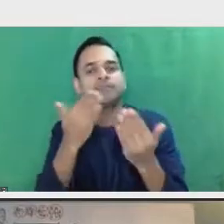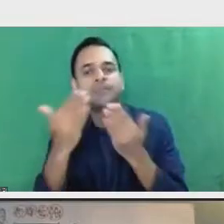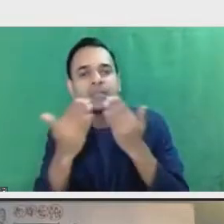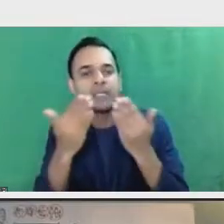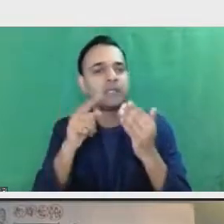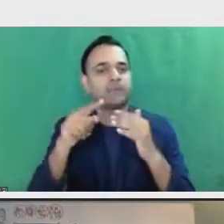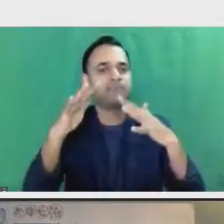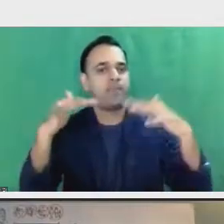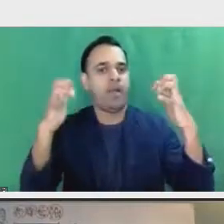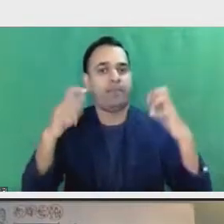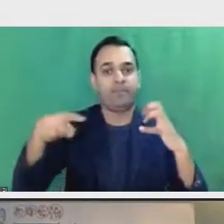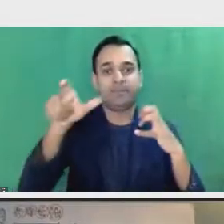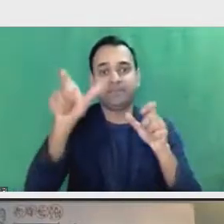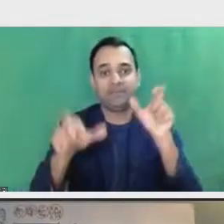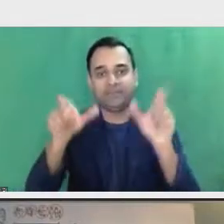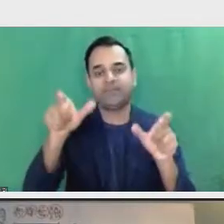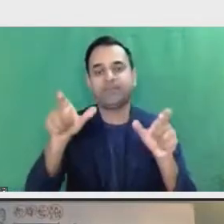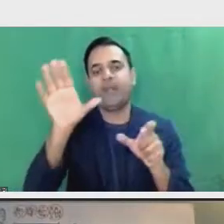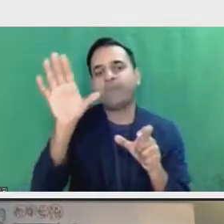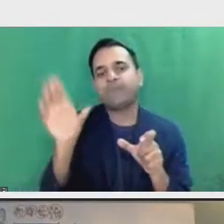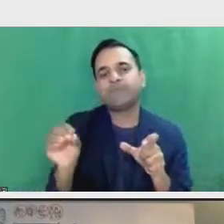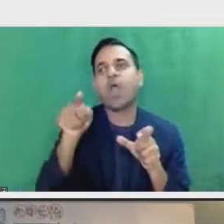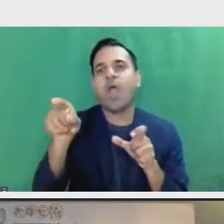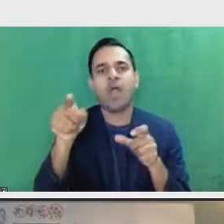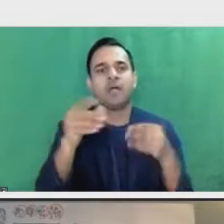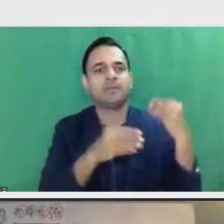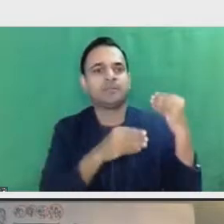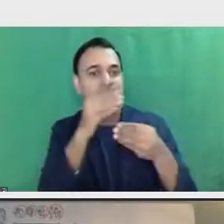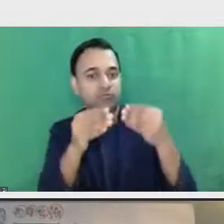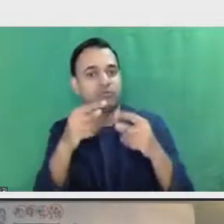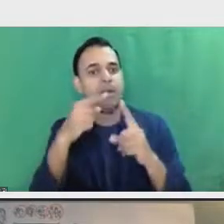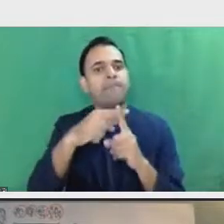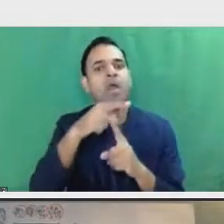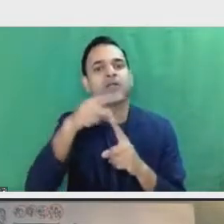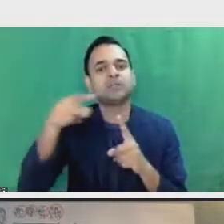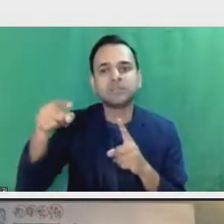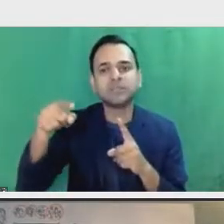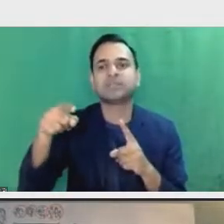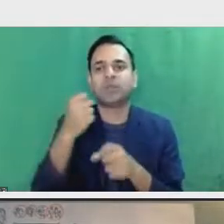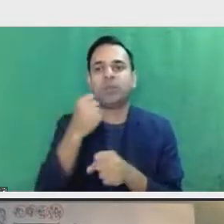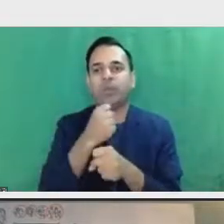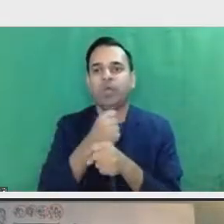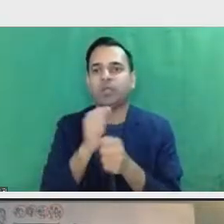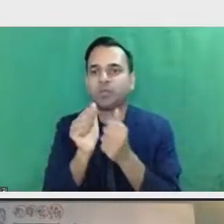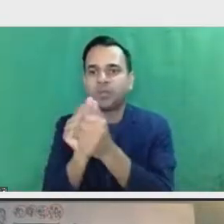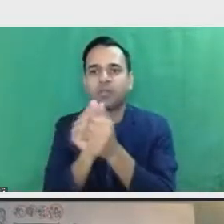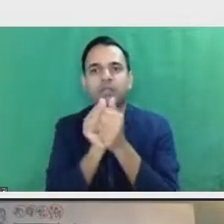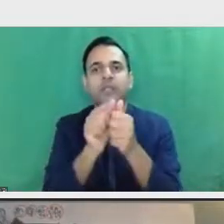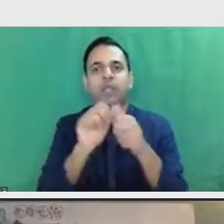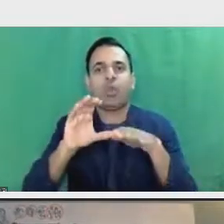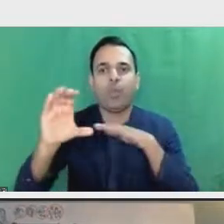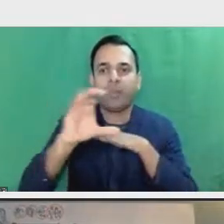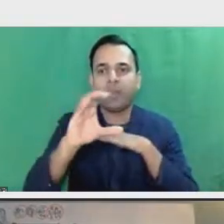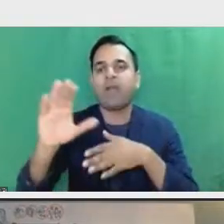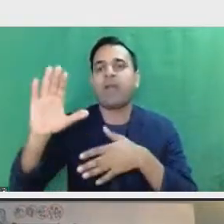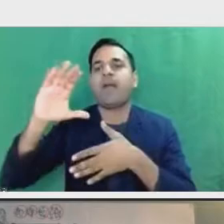with human rights, issues related to women, indigenous and Afro-descendant people, poverty, social development, and the